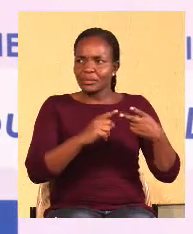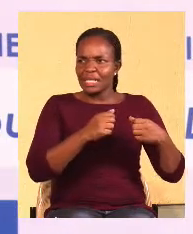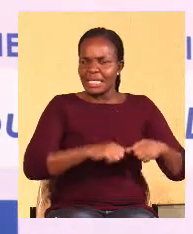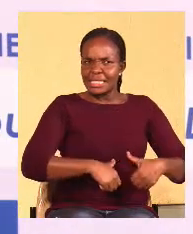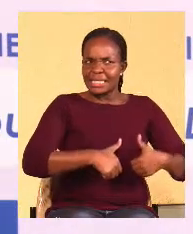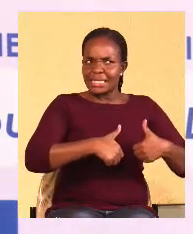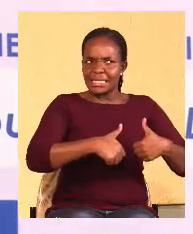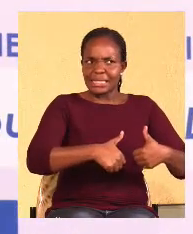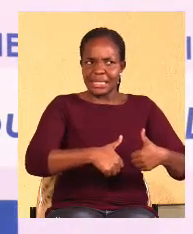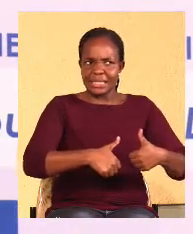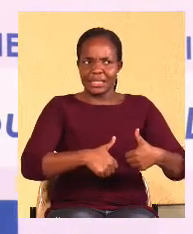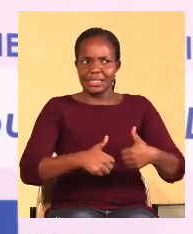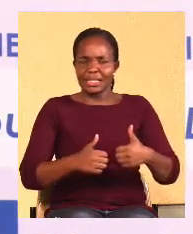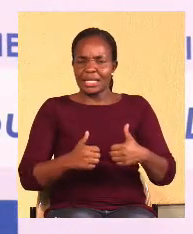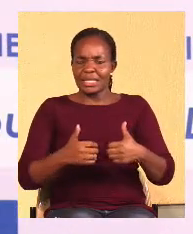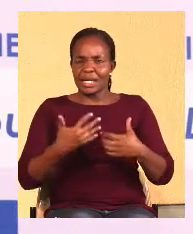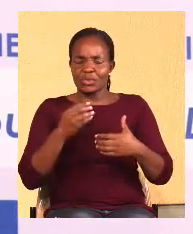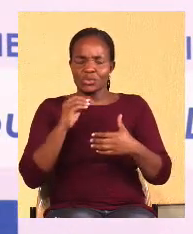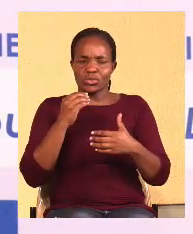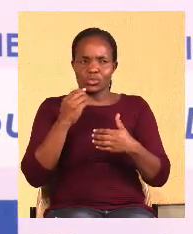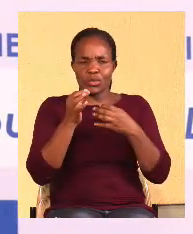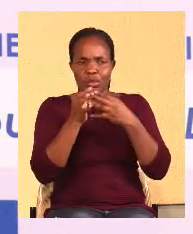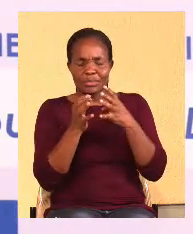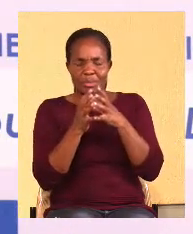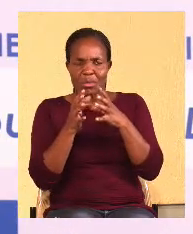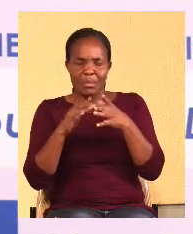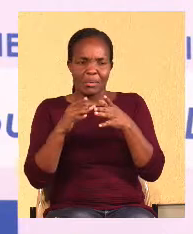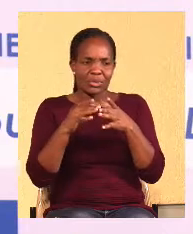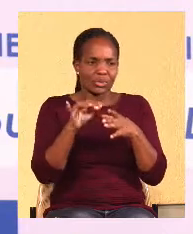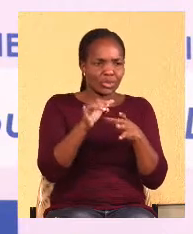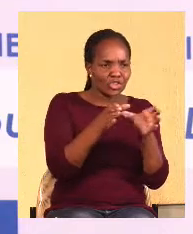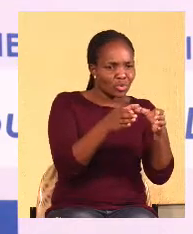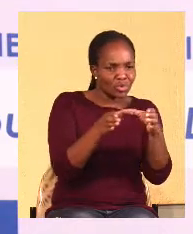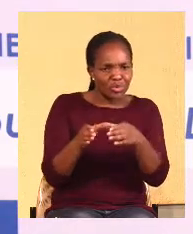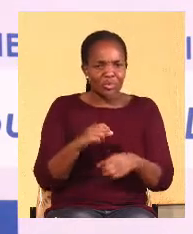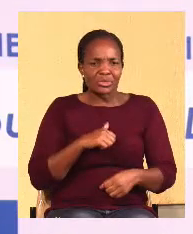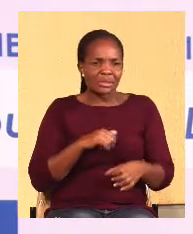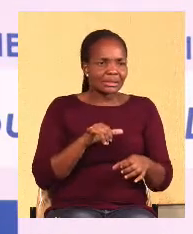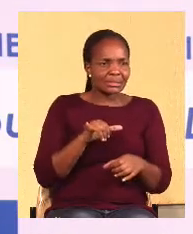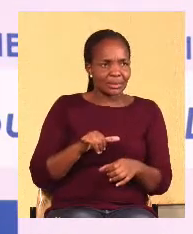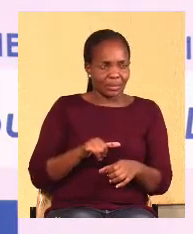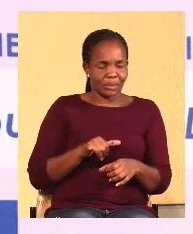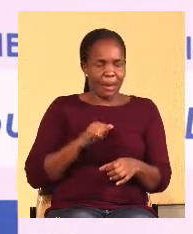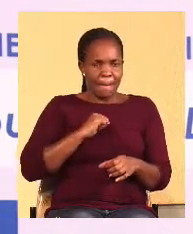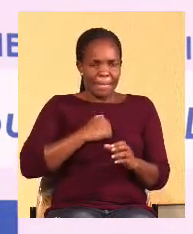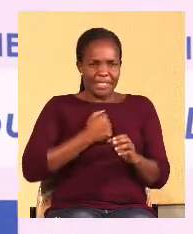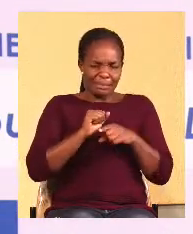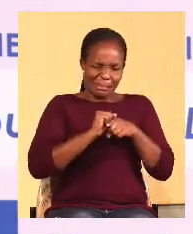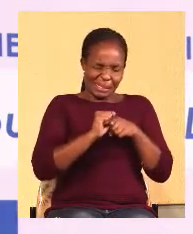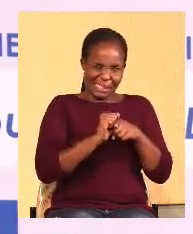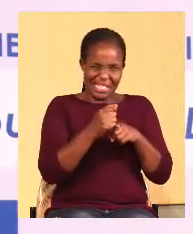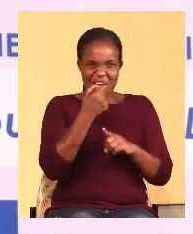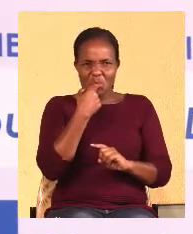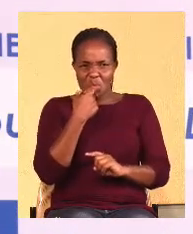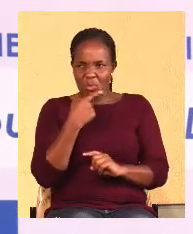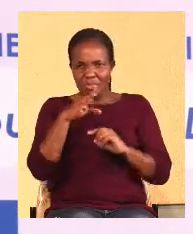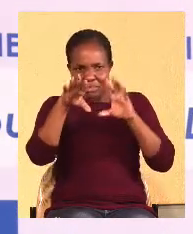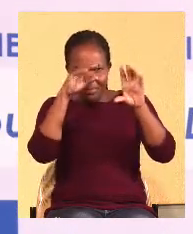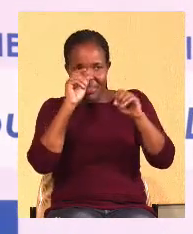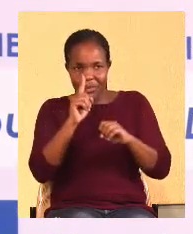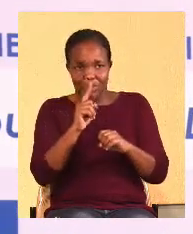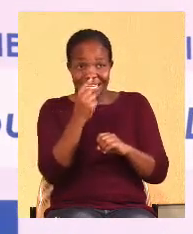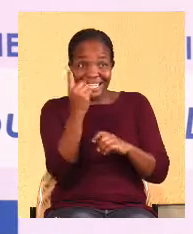case definition. Okay. With my medical training, I have learned that we are actually meeting